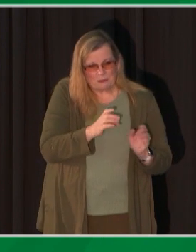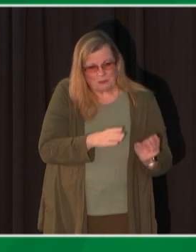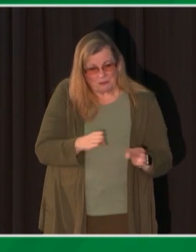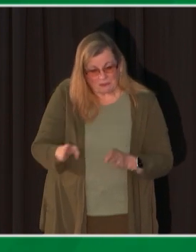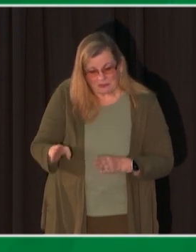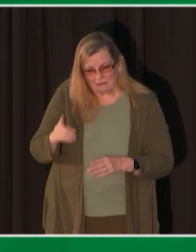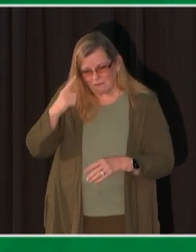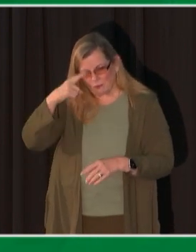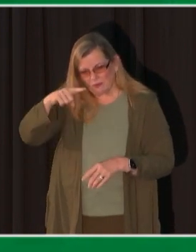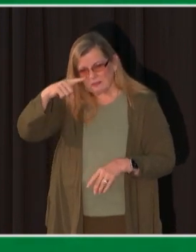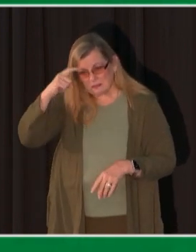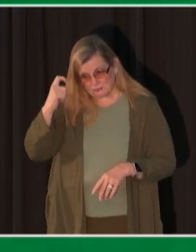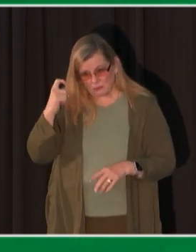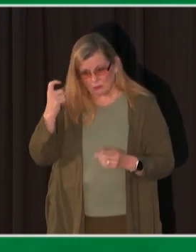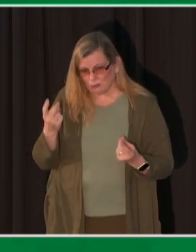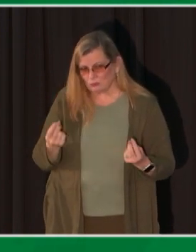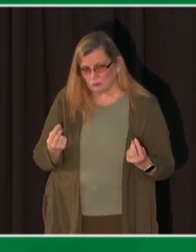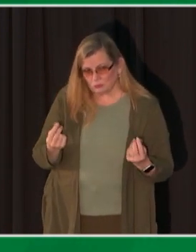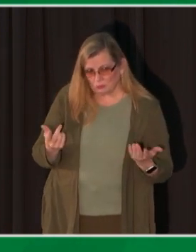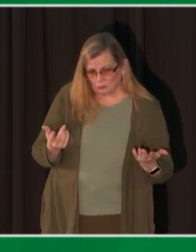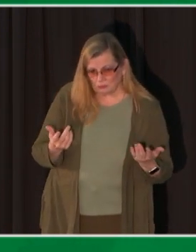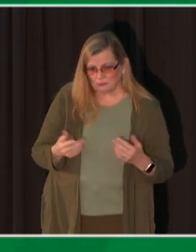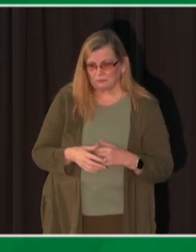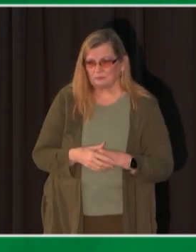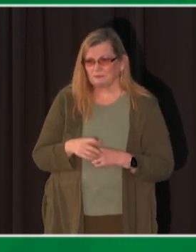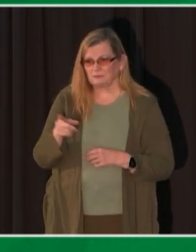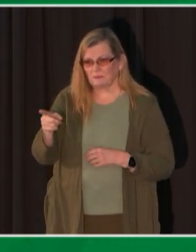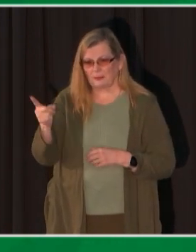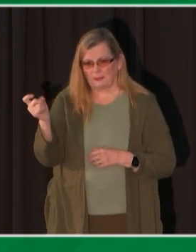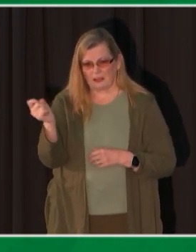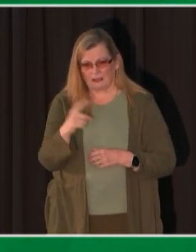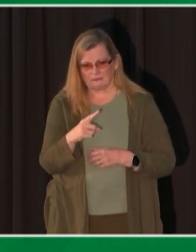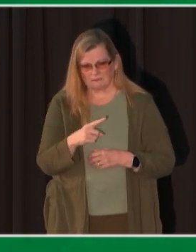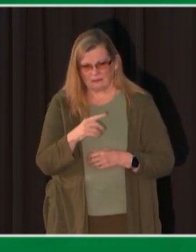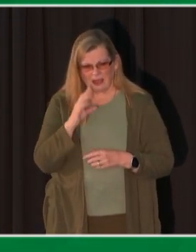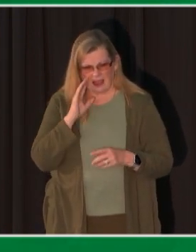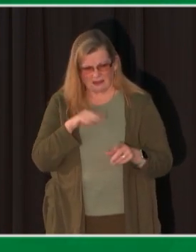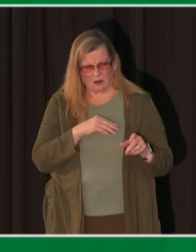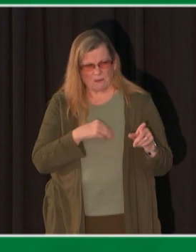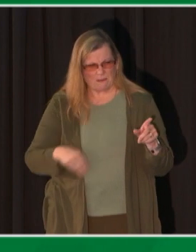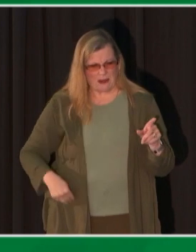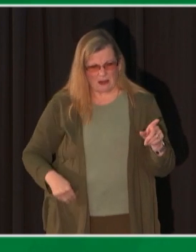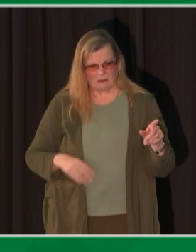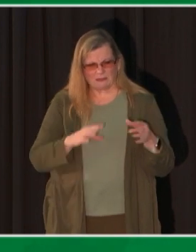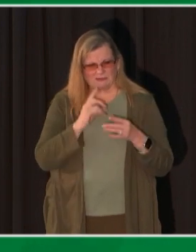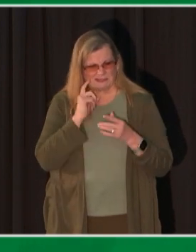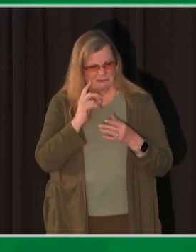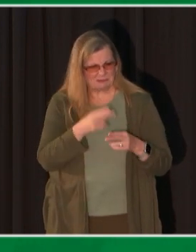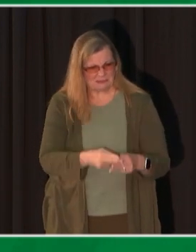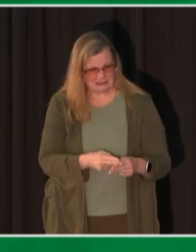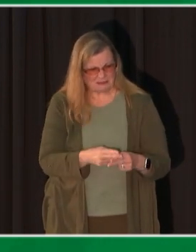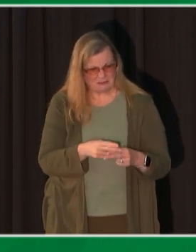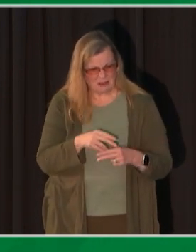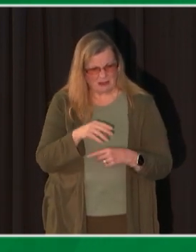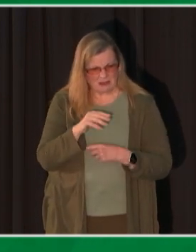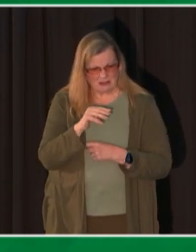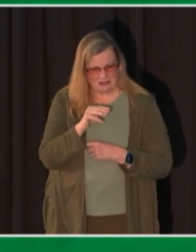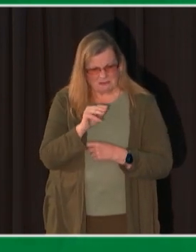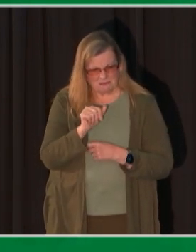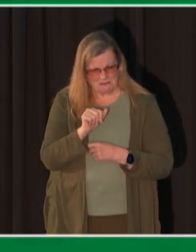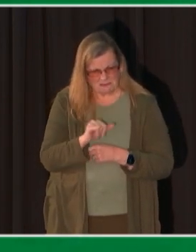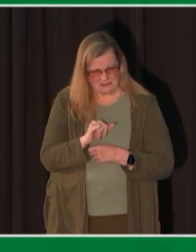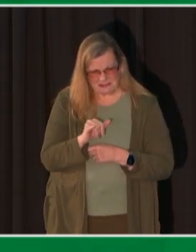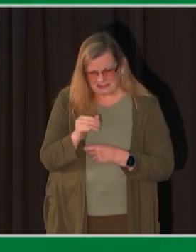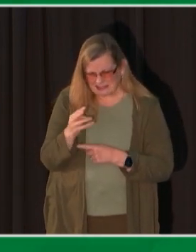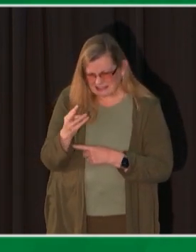29th. And so I know you, Mayor, said we'd hear more on May 15th, but it sounds like, or can you